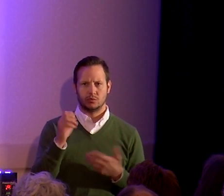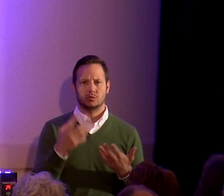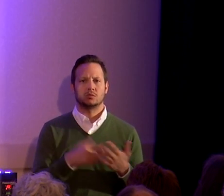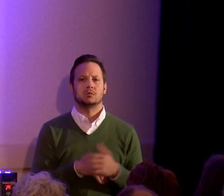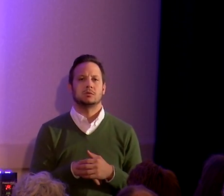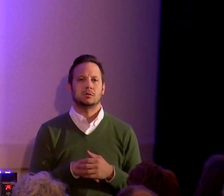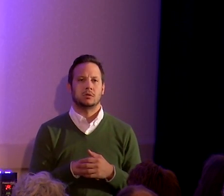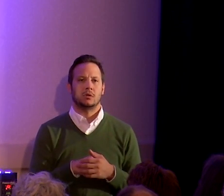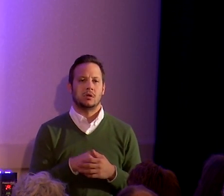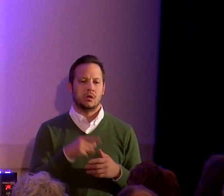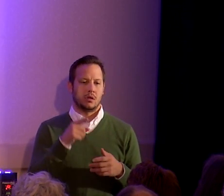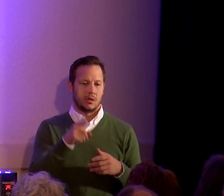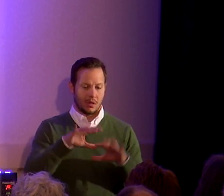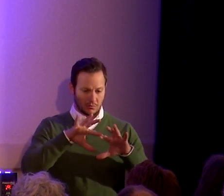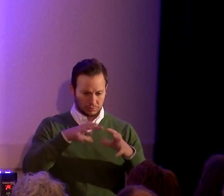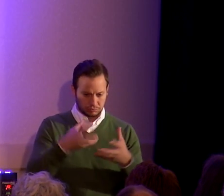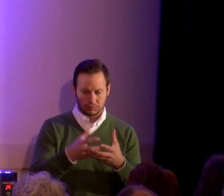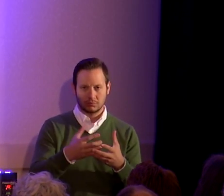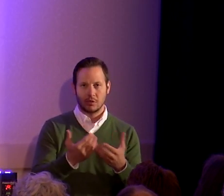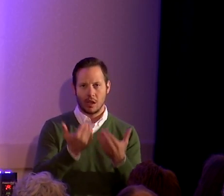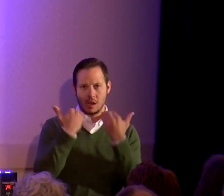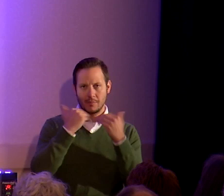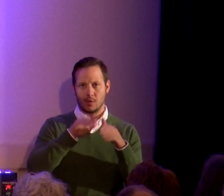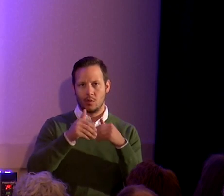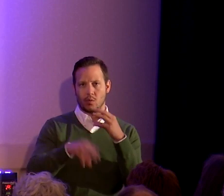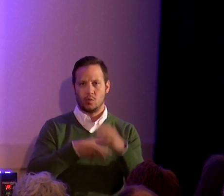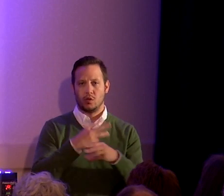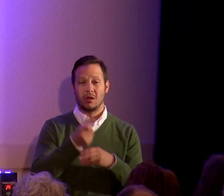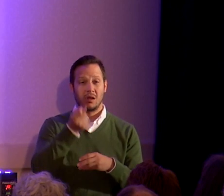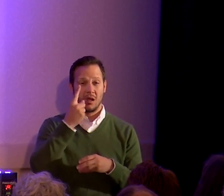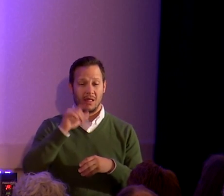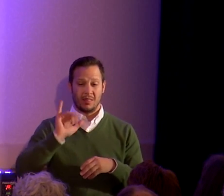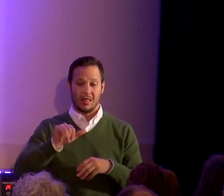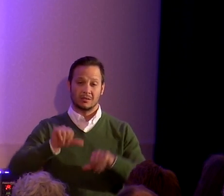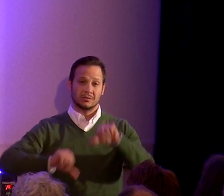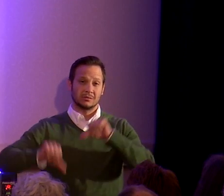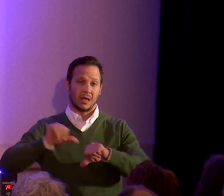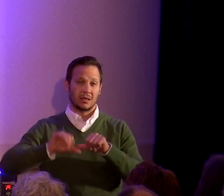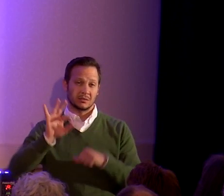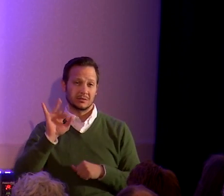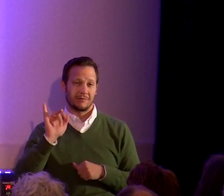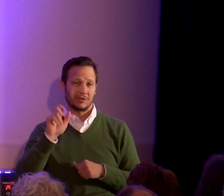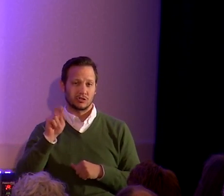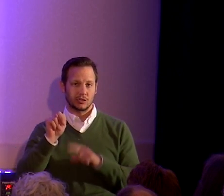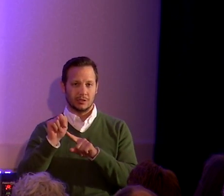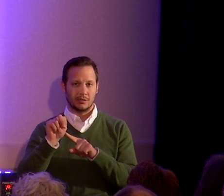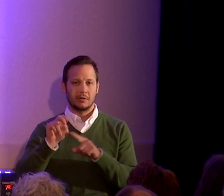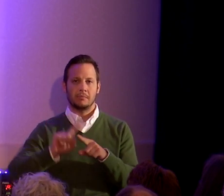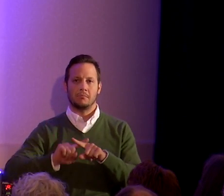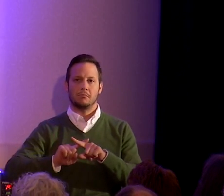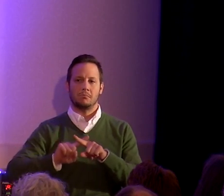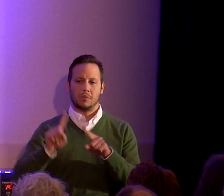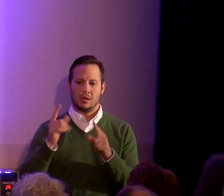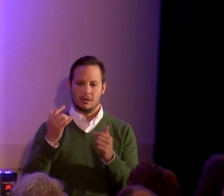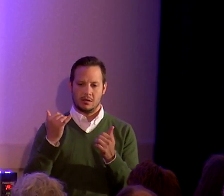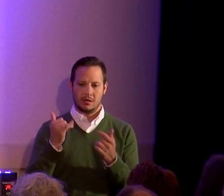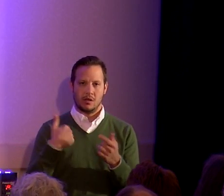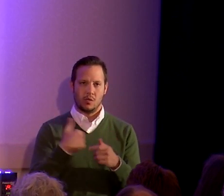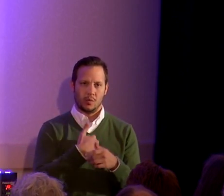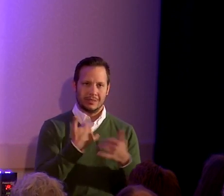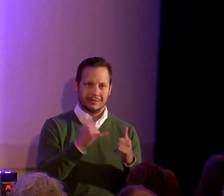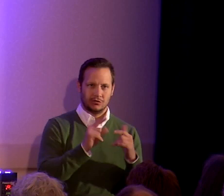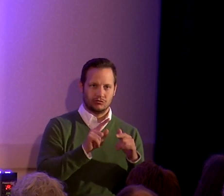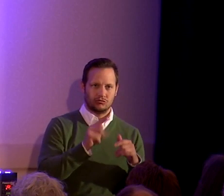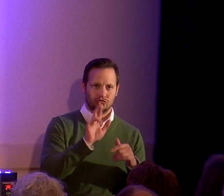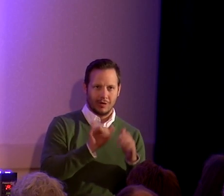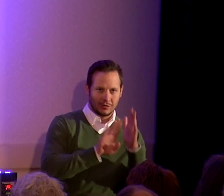the entire world. Yes, it's science fiction, but we are making those right now. We're trying to make machines that can build themselves. And if you don't